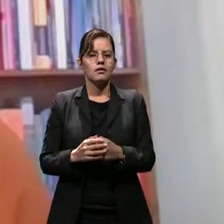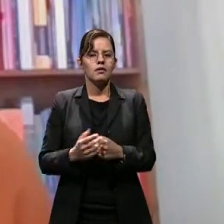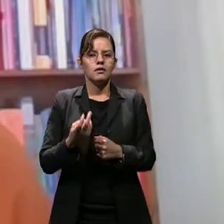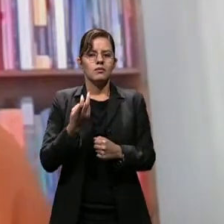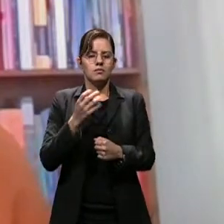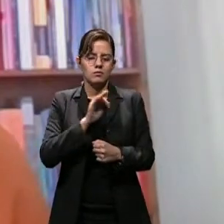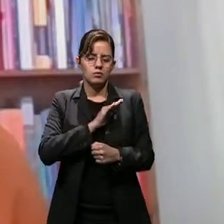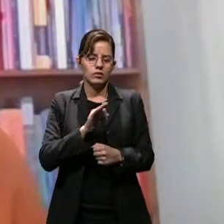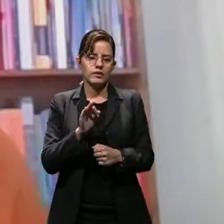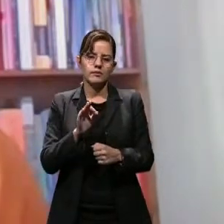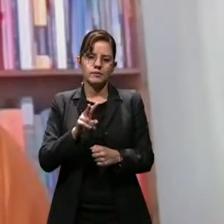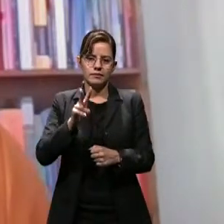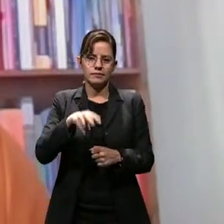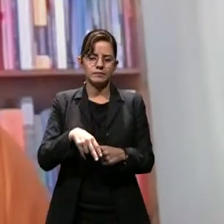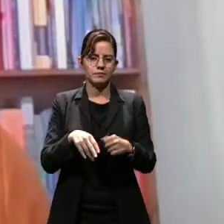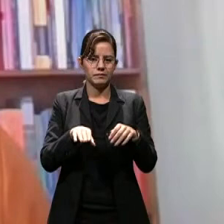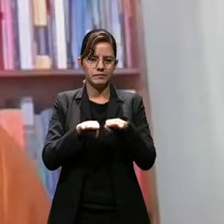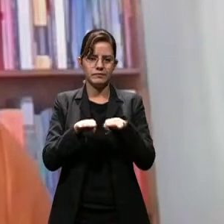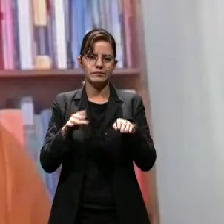inequality in politics.